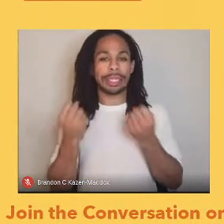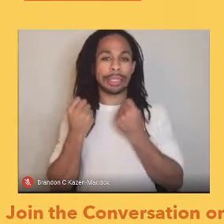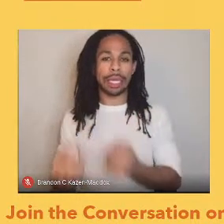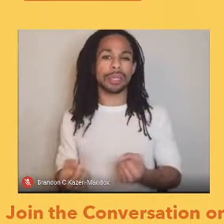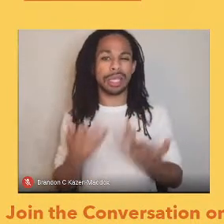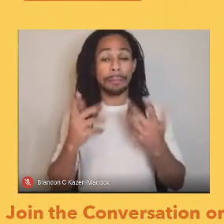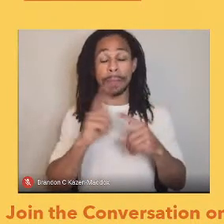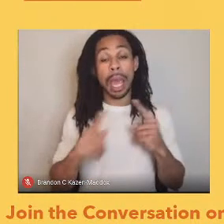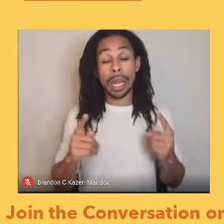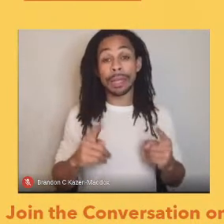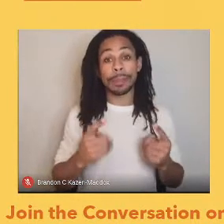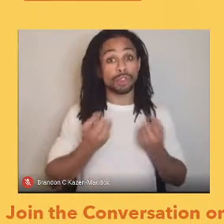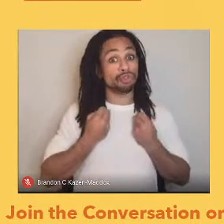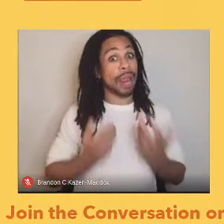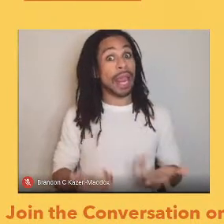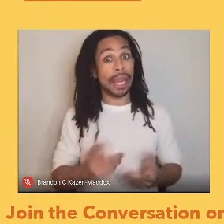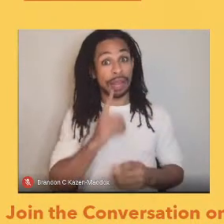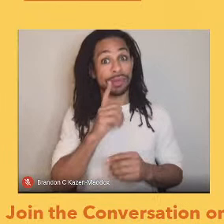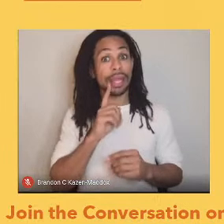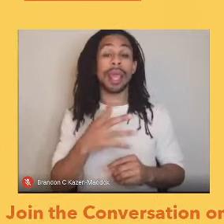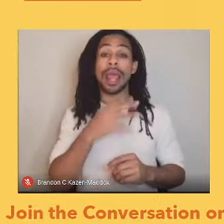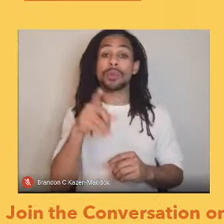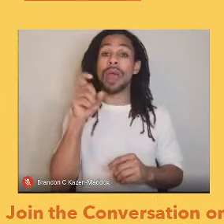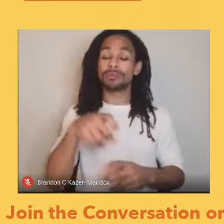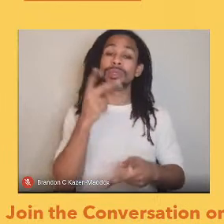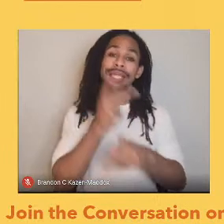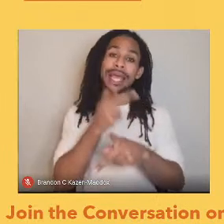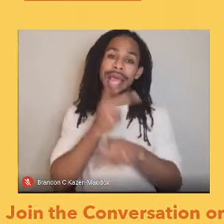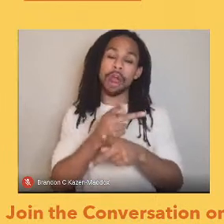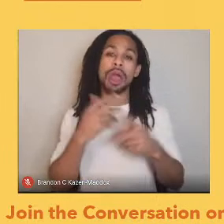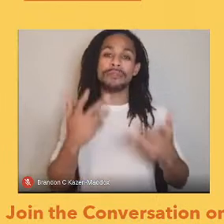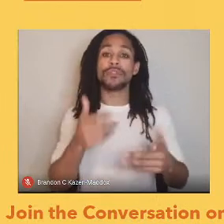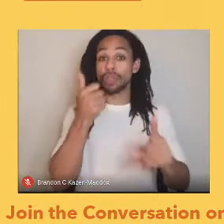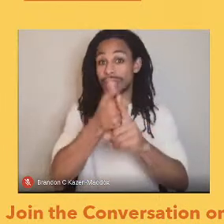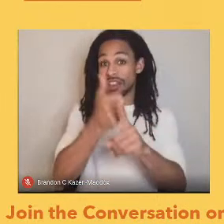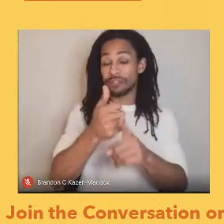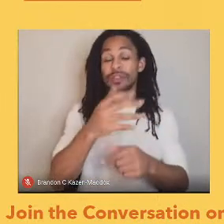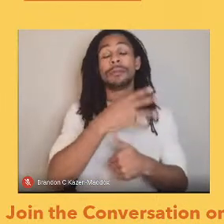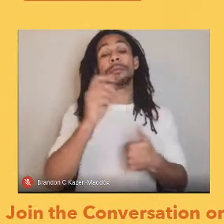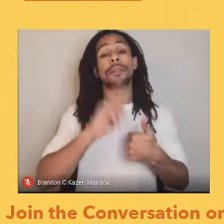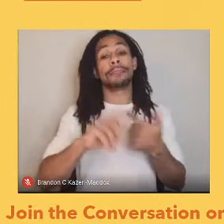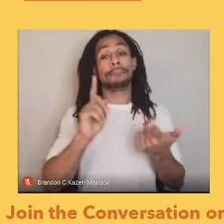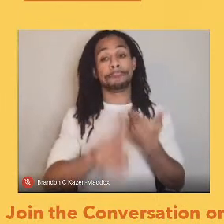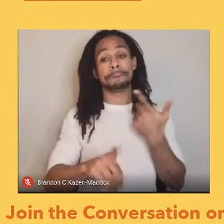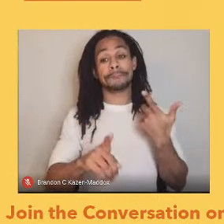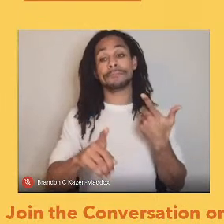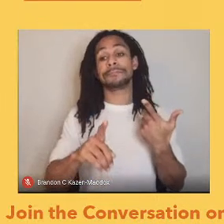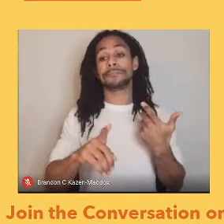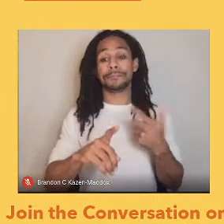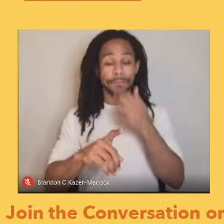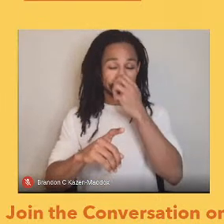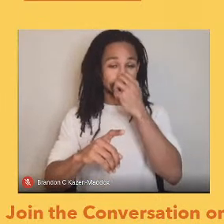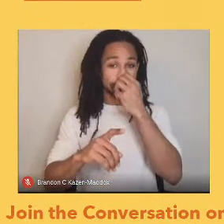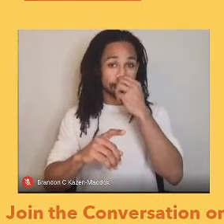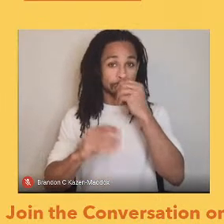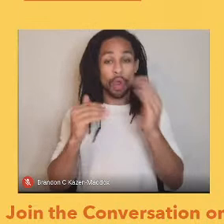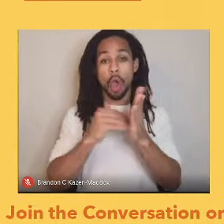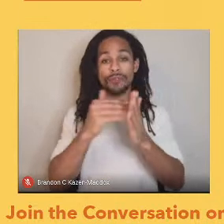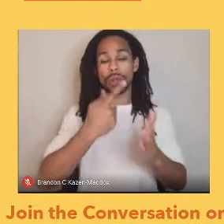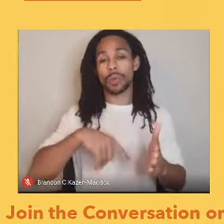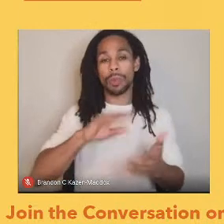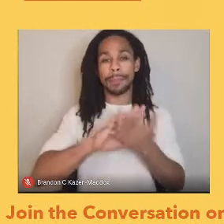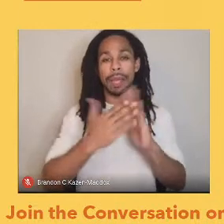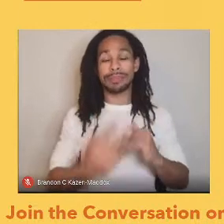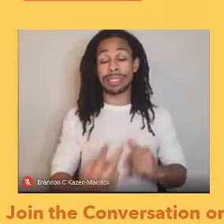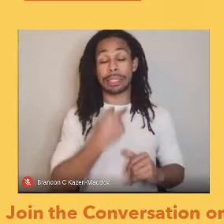to do, really, really have to do, is you have to take care of yourself. And there's so many times when we're writing, we get stuck.